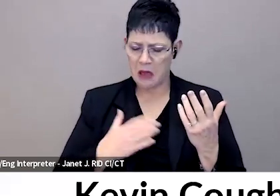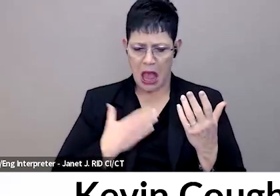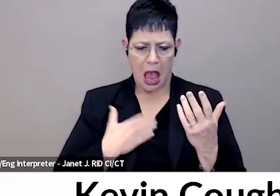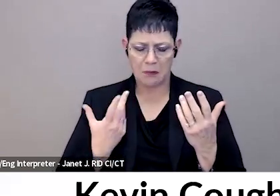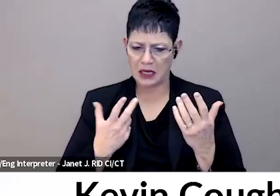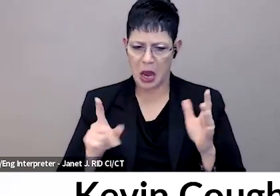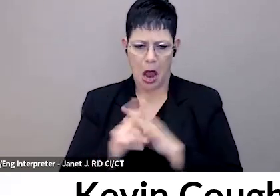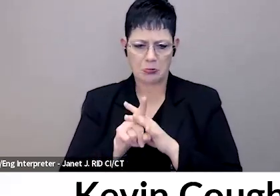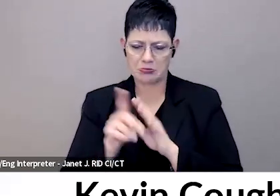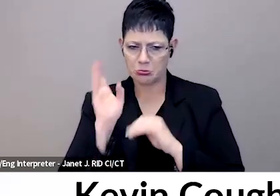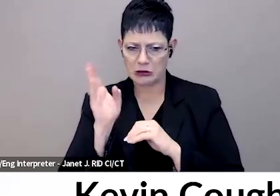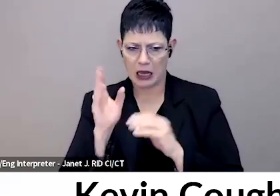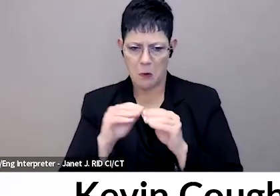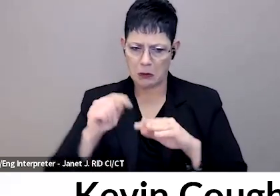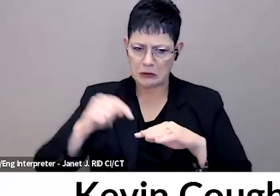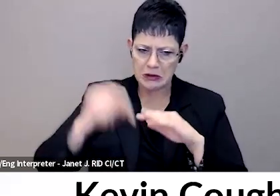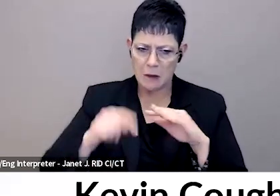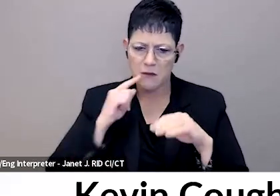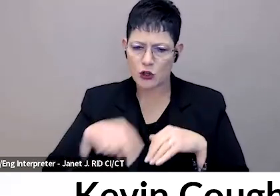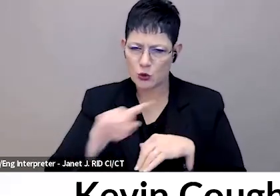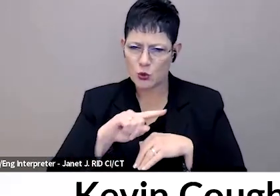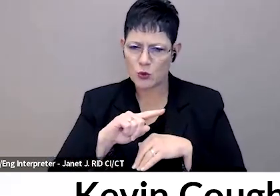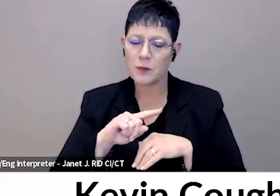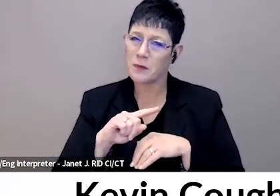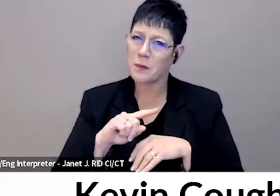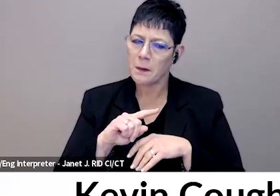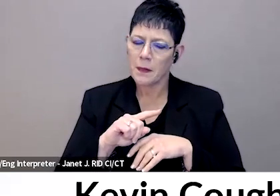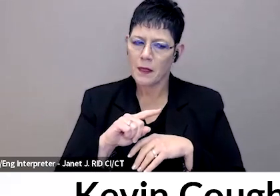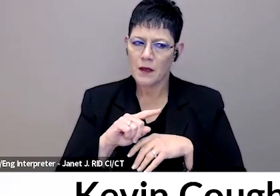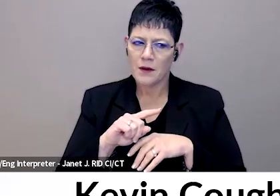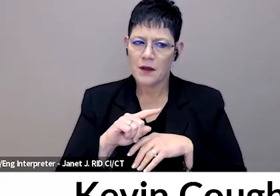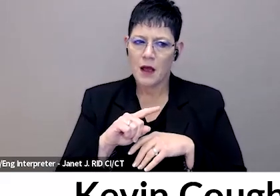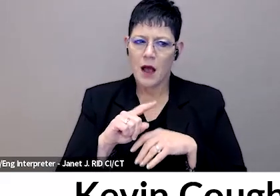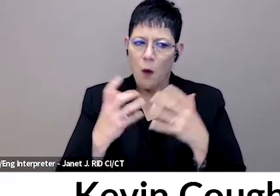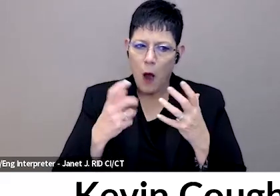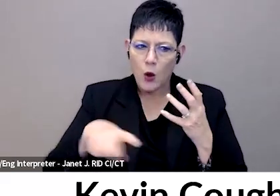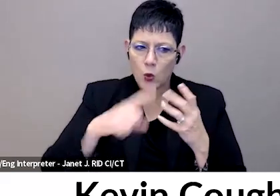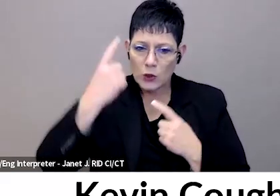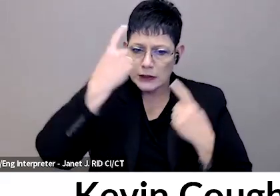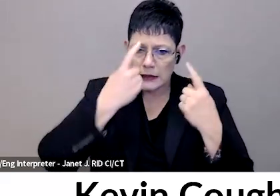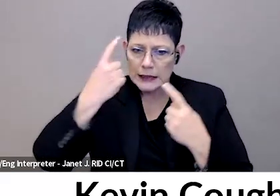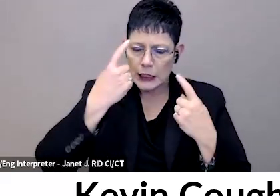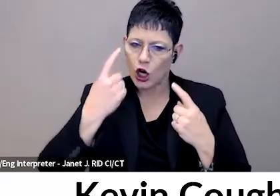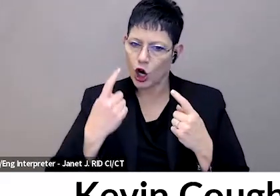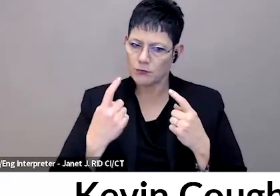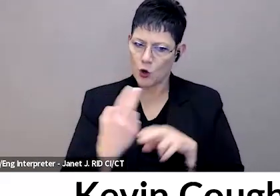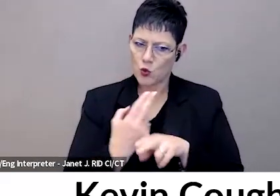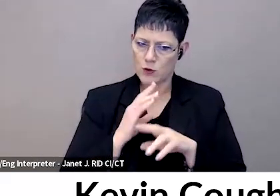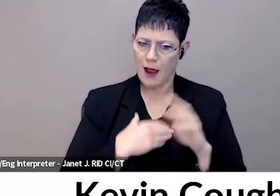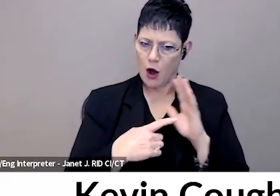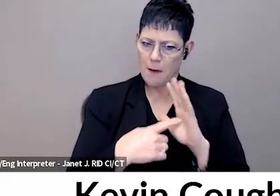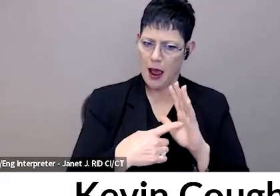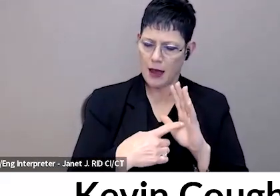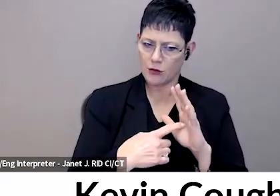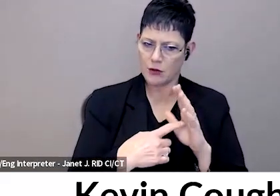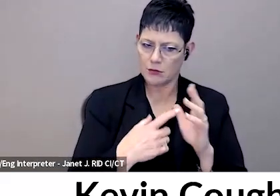doing and how we're doing it. And, I would just hope you would consider kind of looking at this model to be